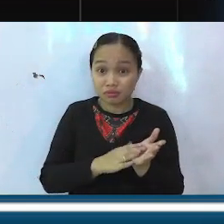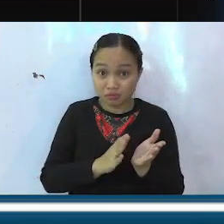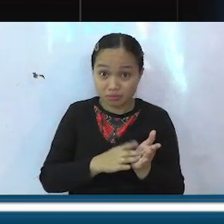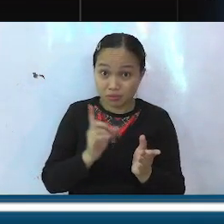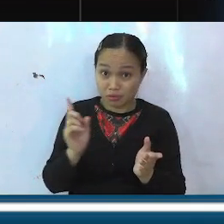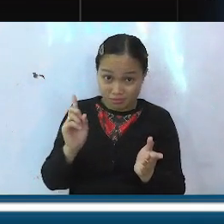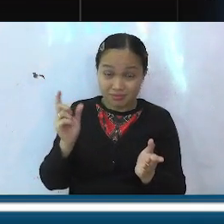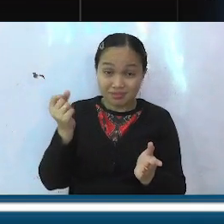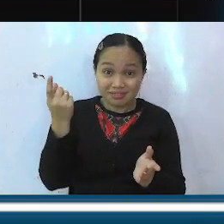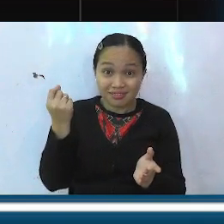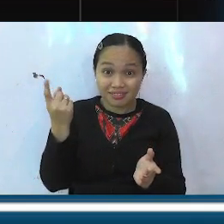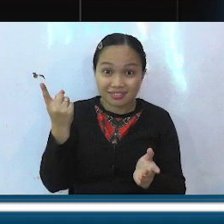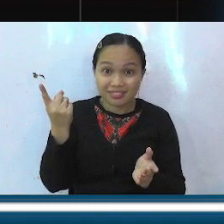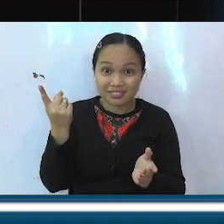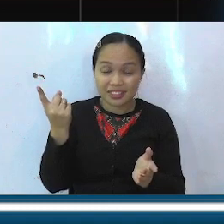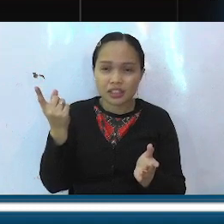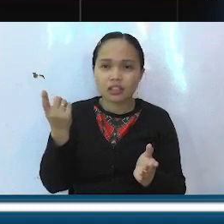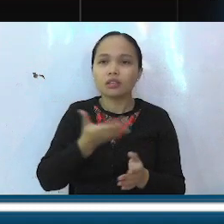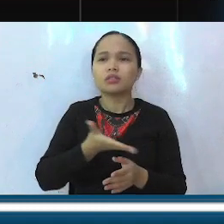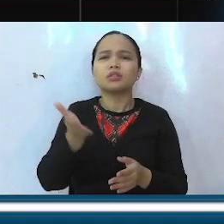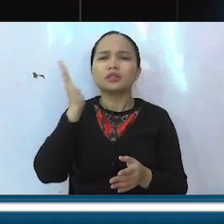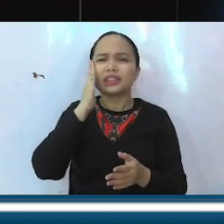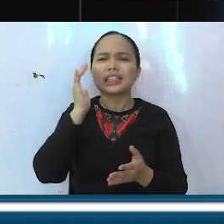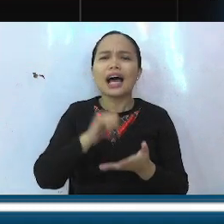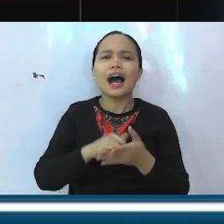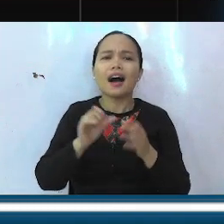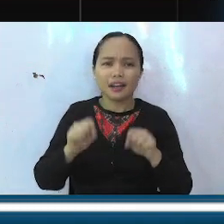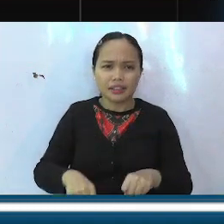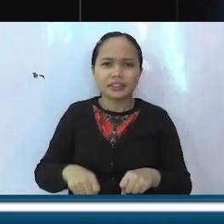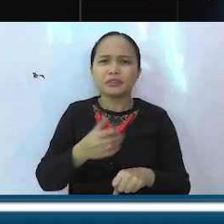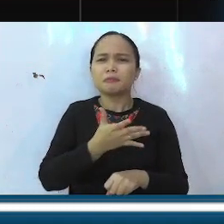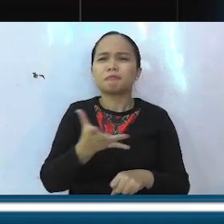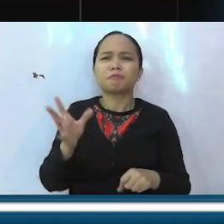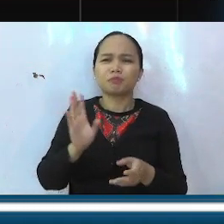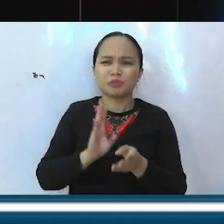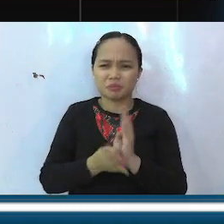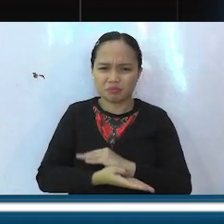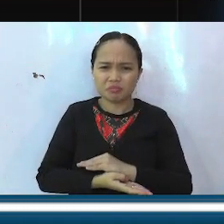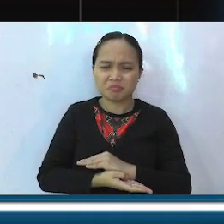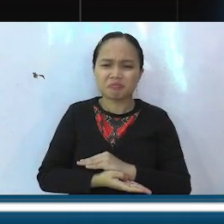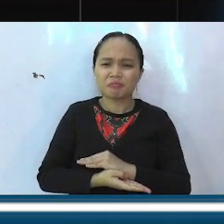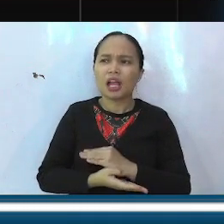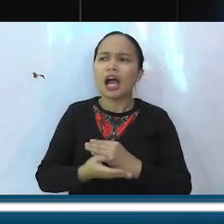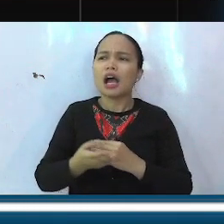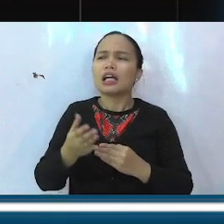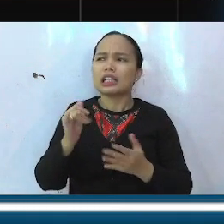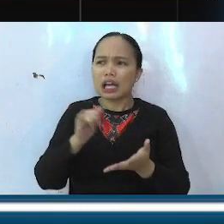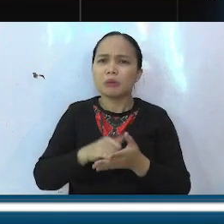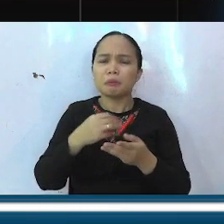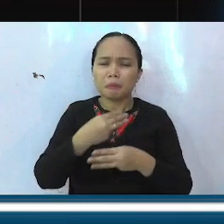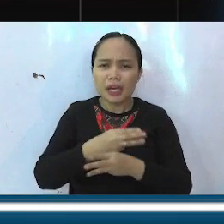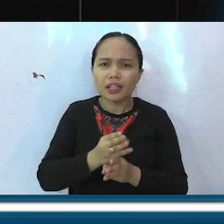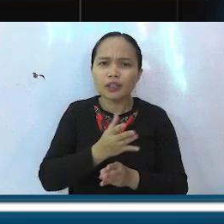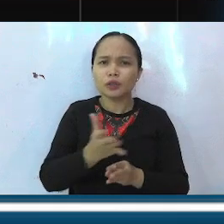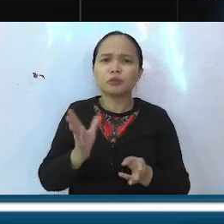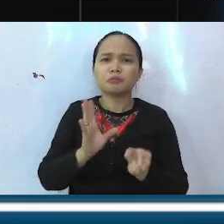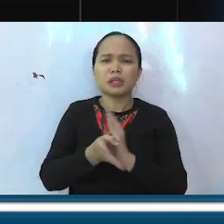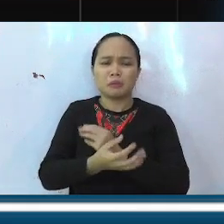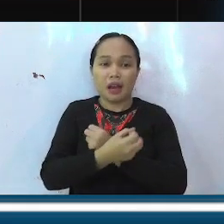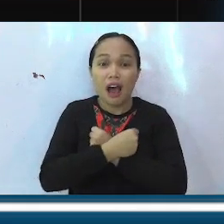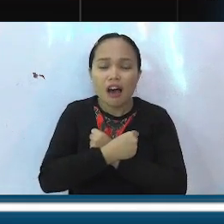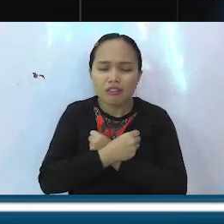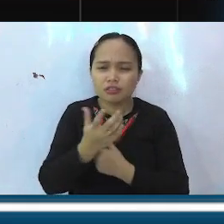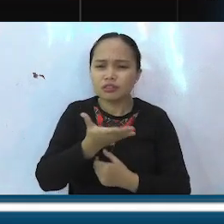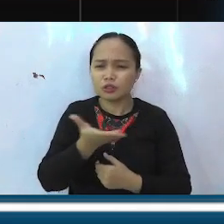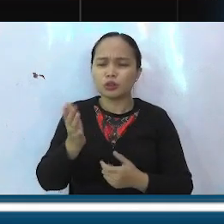I want you to think. I want you to think about that. Yeah. You know, and that should cause you to cherish what you have here. That should cause you to have